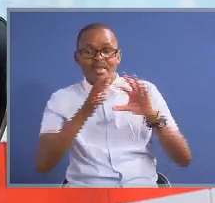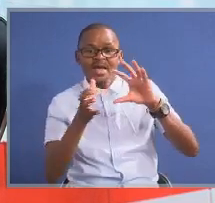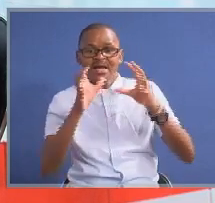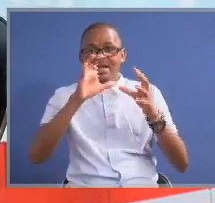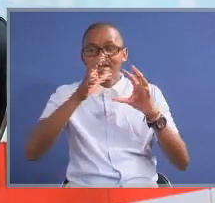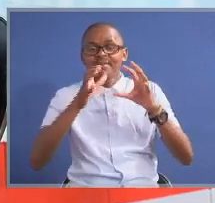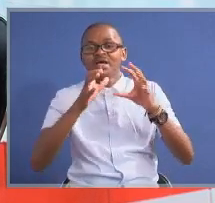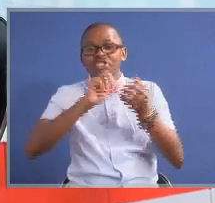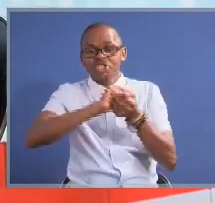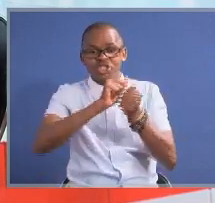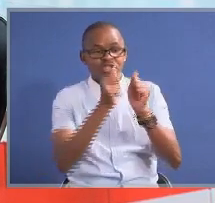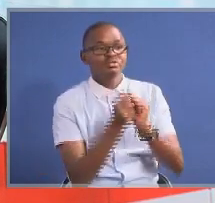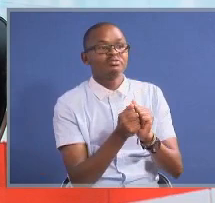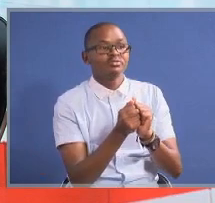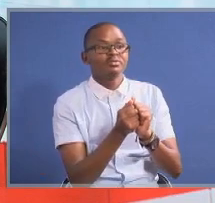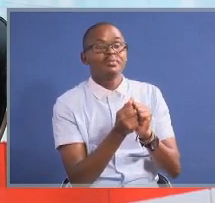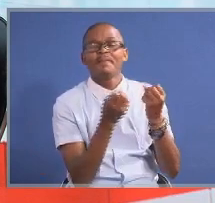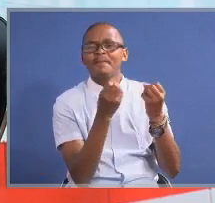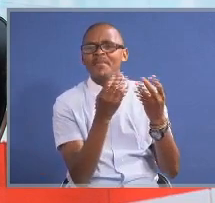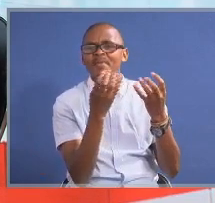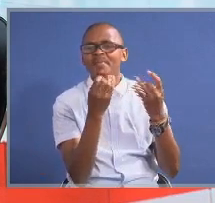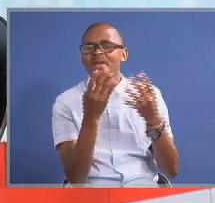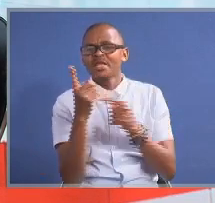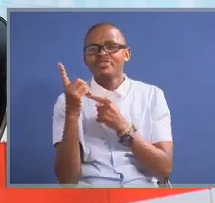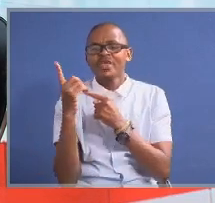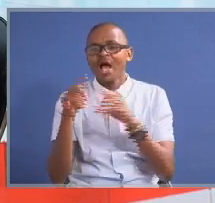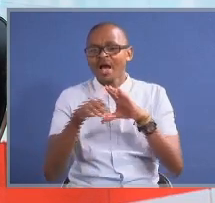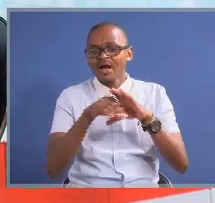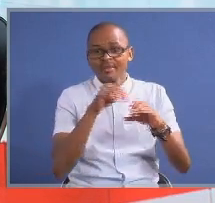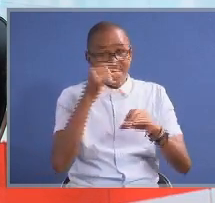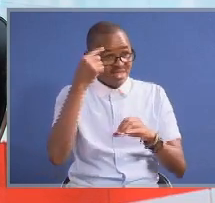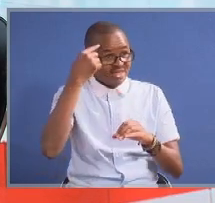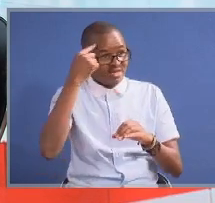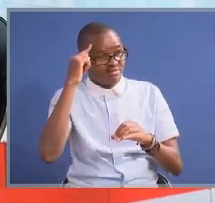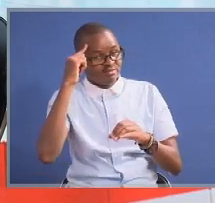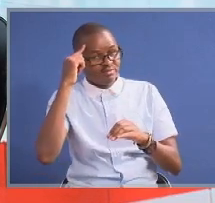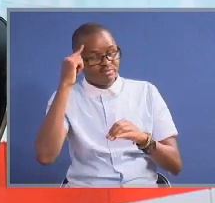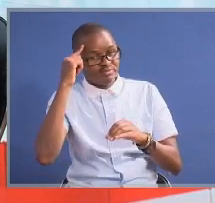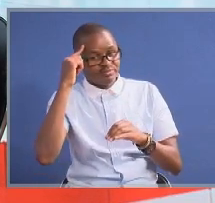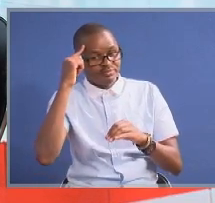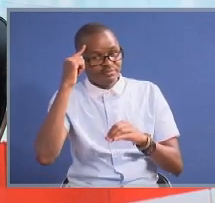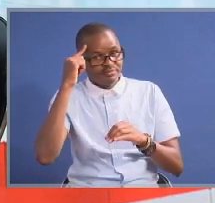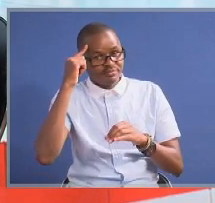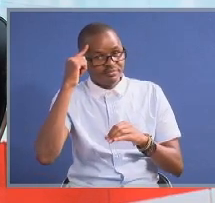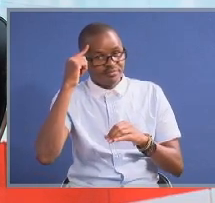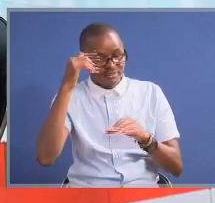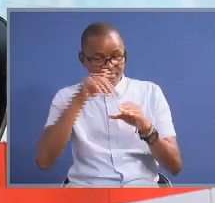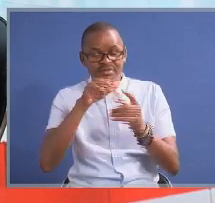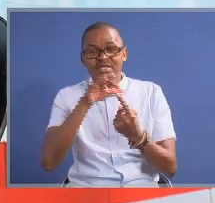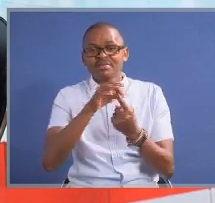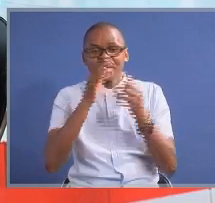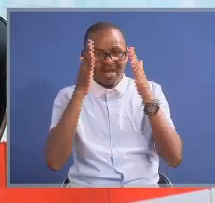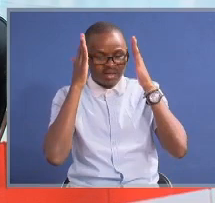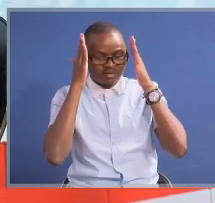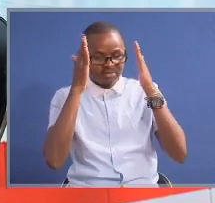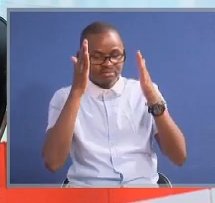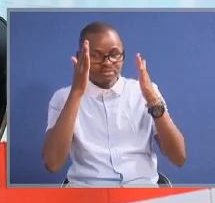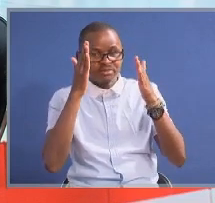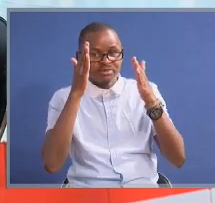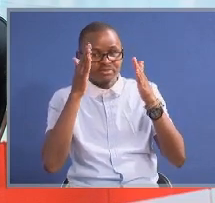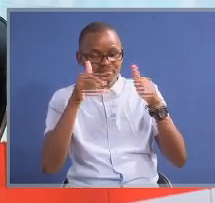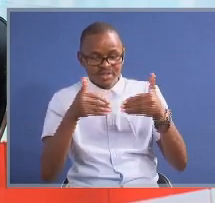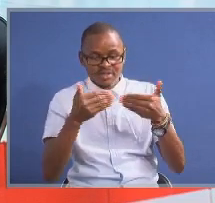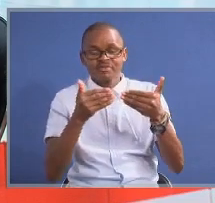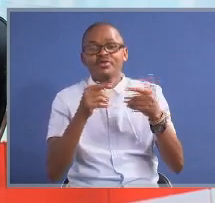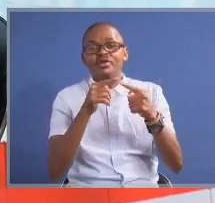change, mm-hmm. And so many issues out there that I think it needs specific attention to be